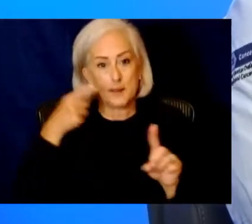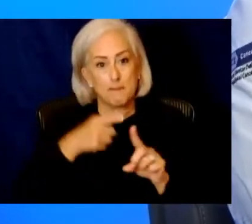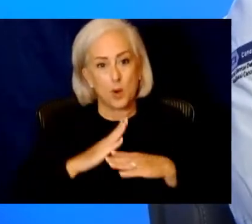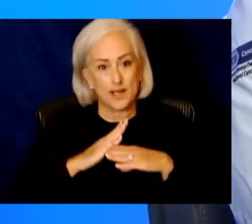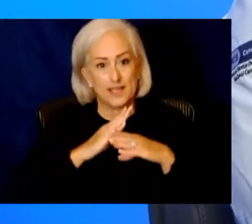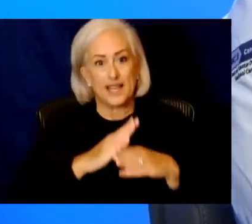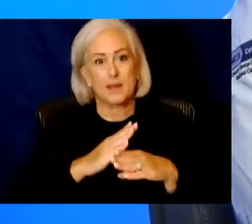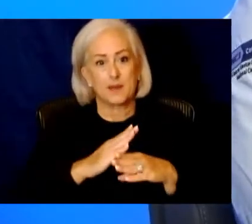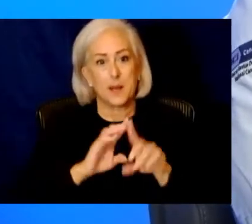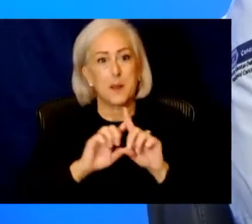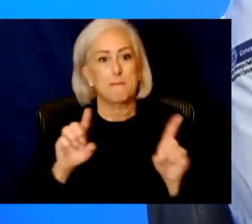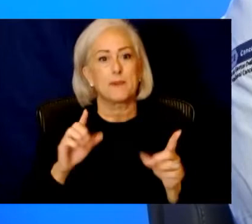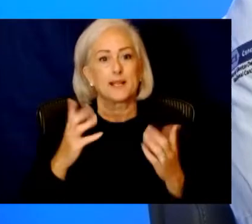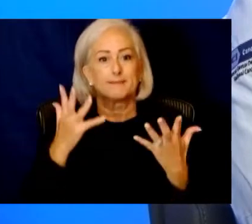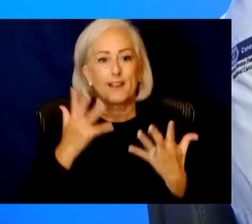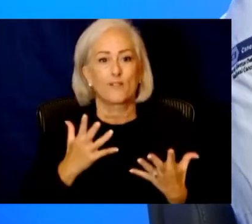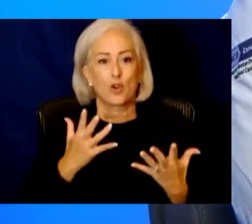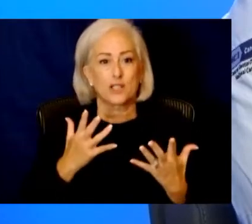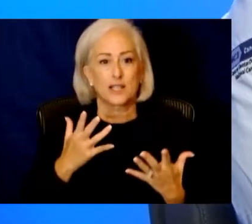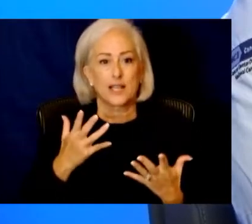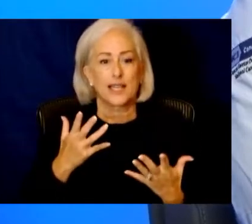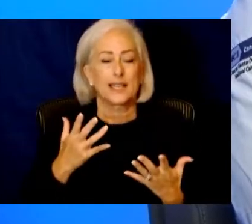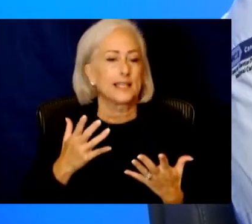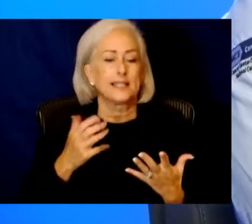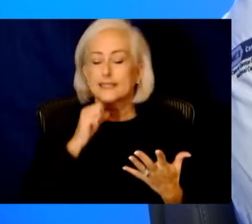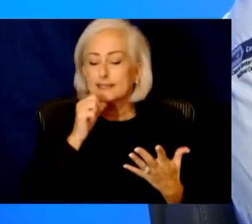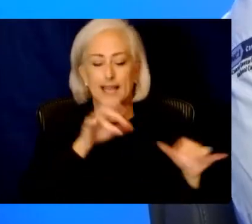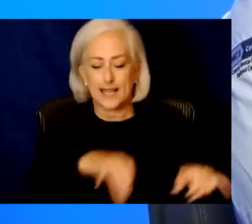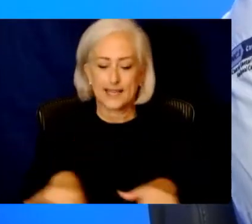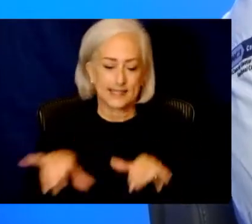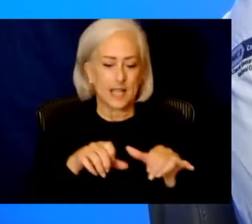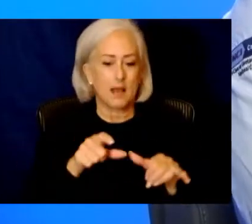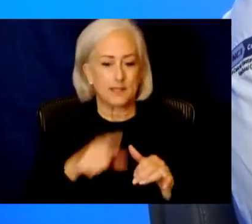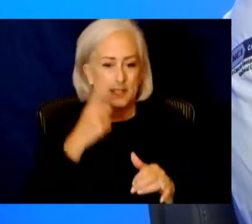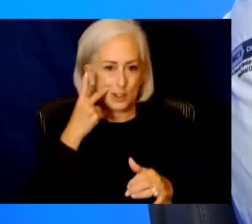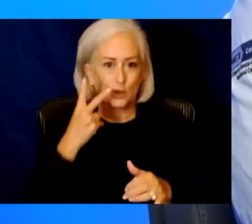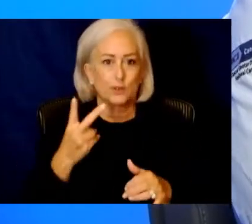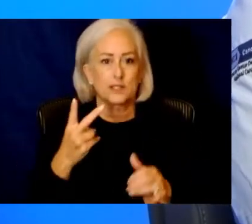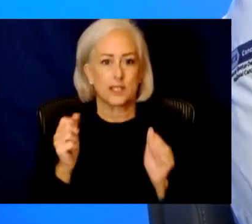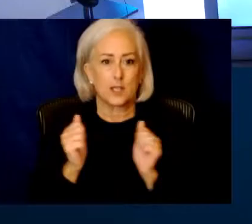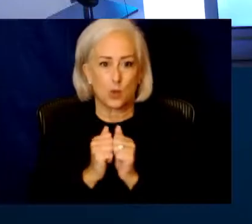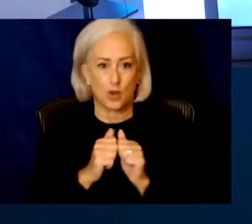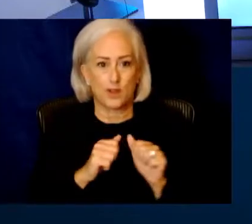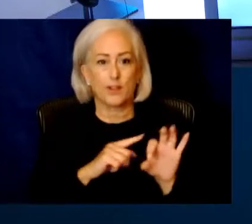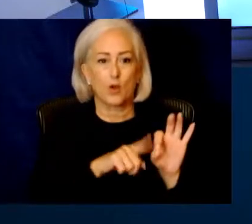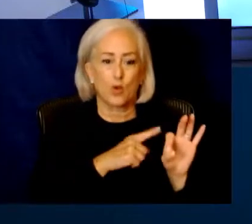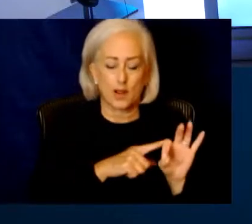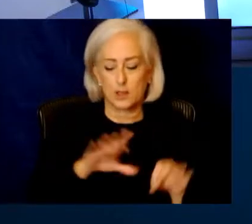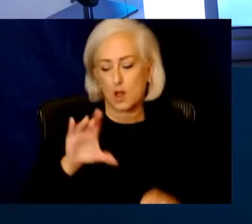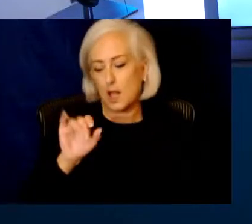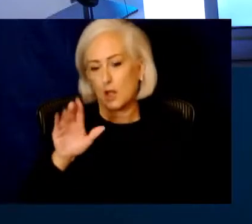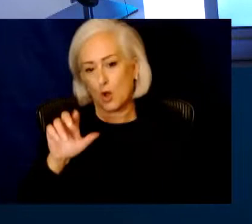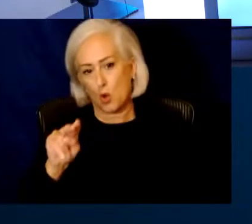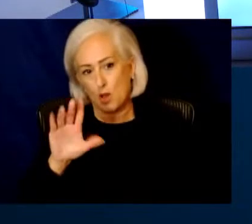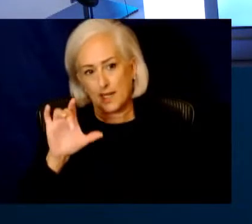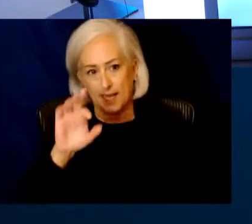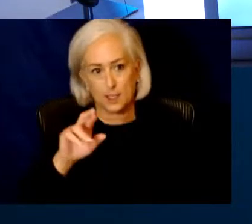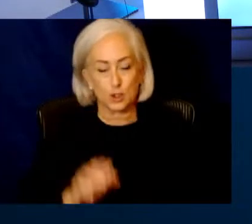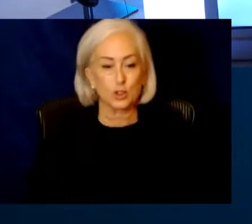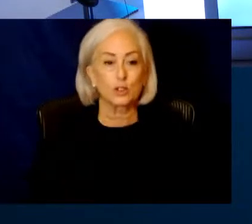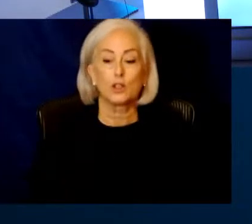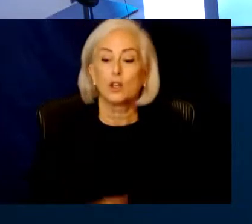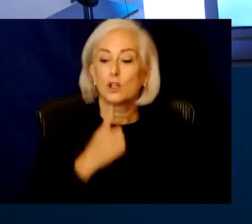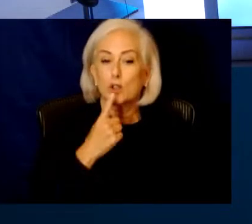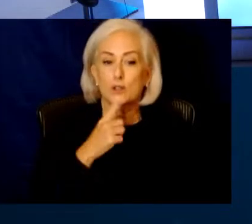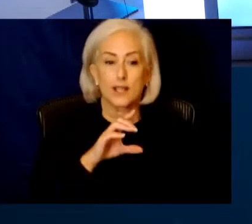but unfortunately, it's not as common as you would see in colon and rectal cancer. And you mentioned some of the others, colorectal, Yes. and I